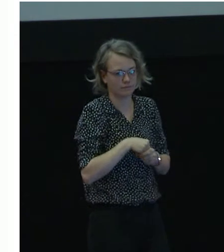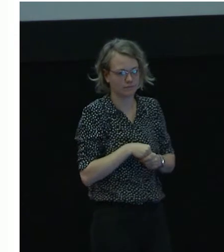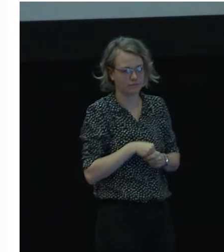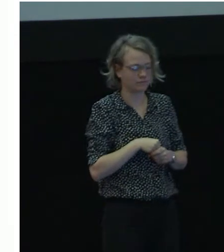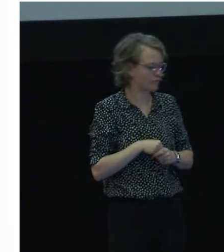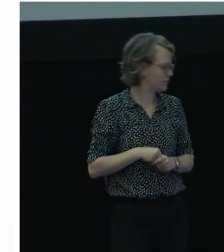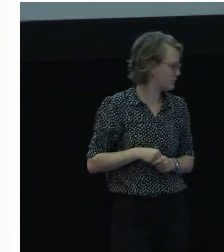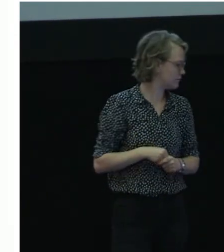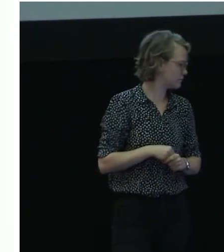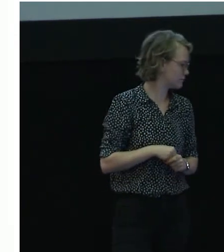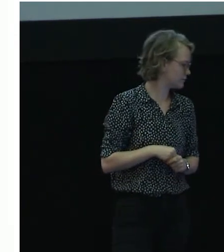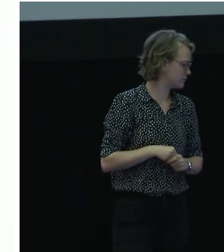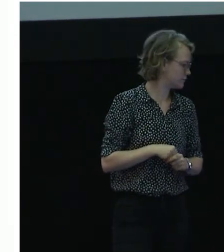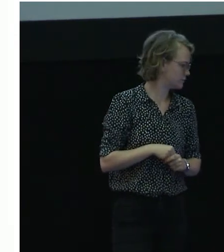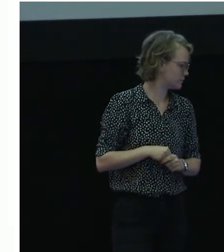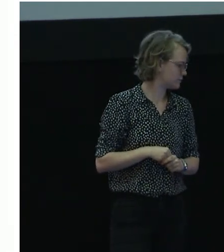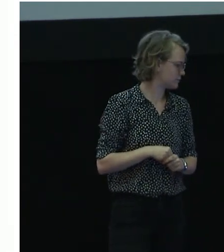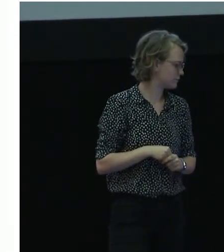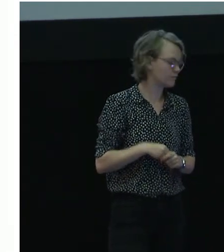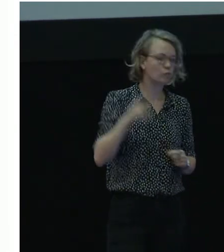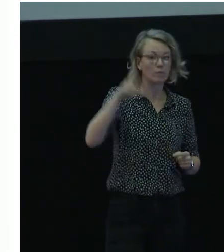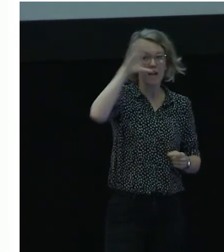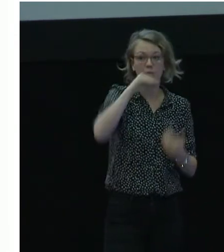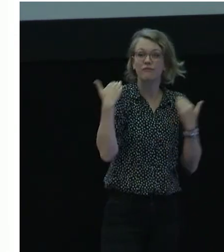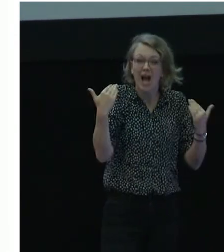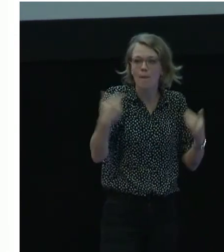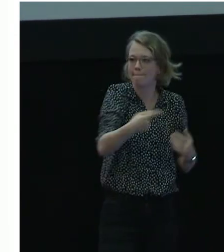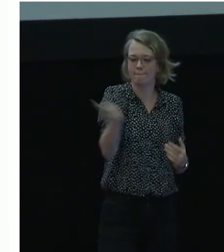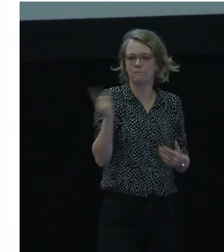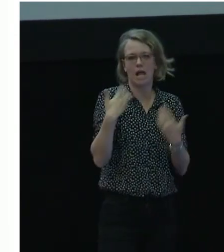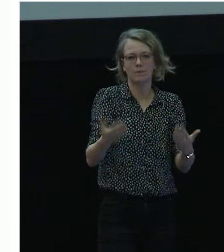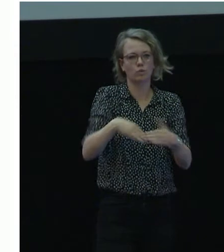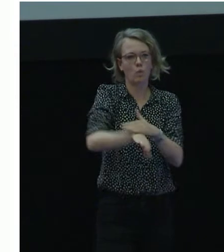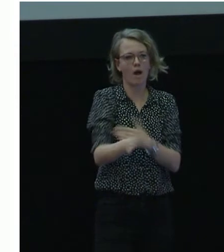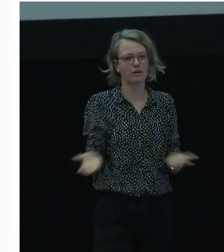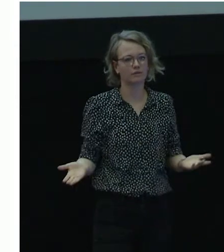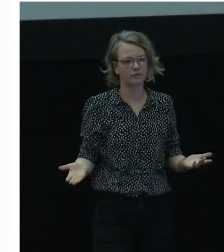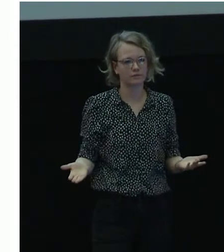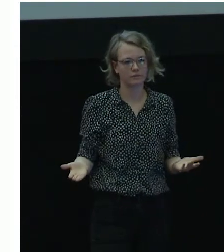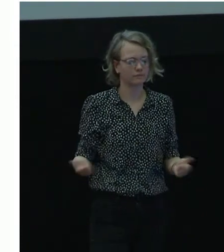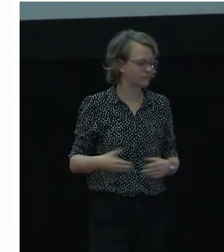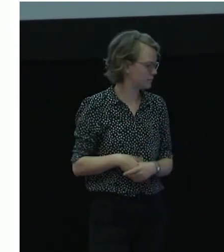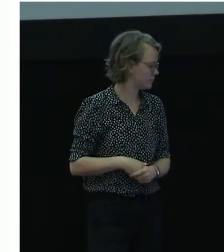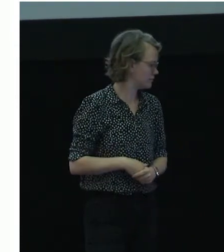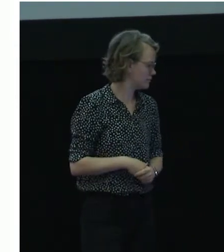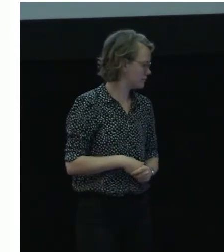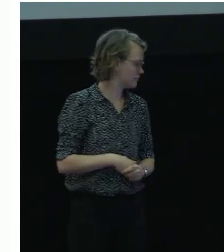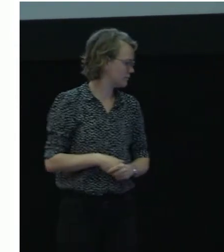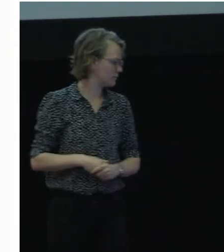these ideas and adaptations that we see with others can help us improve